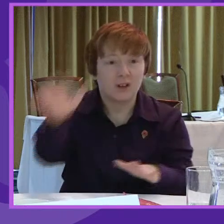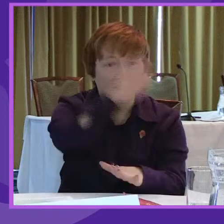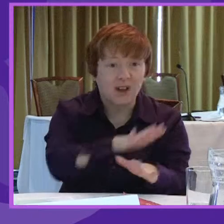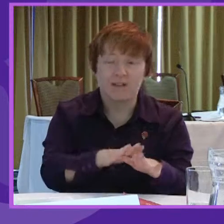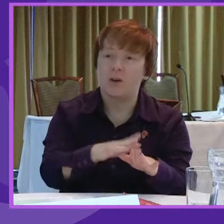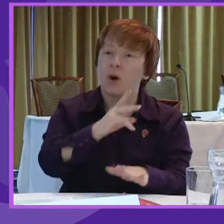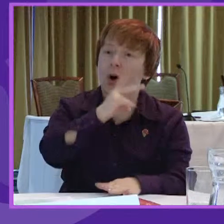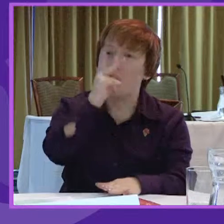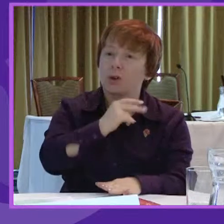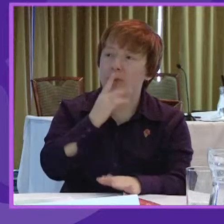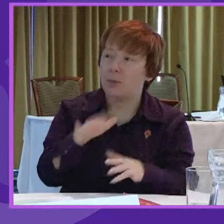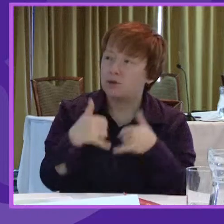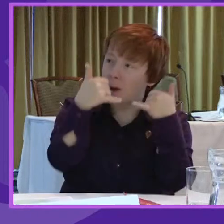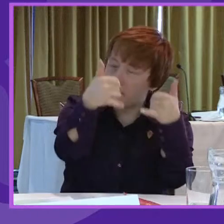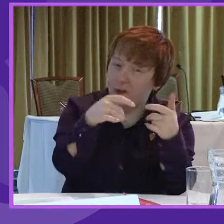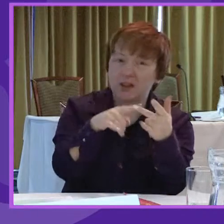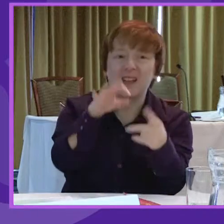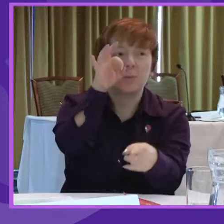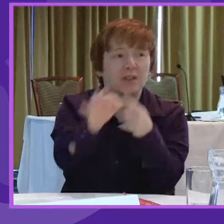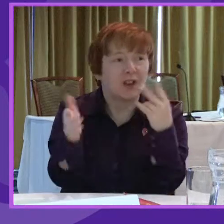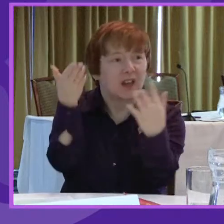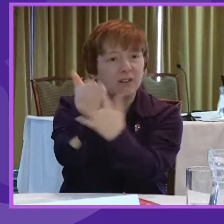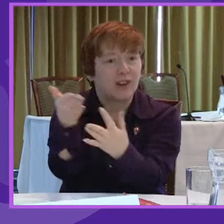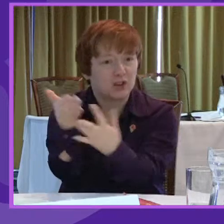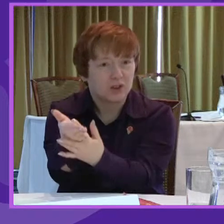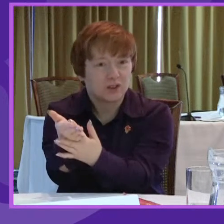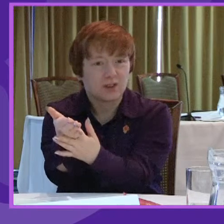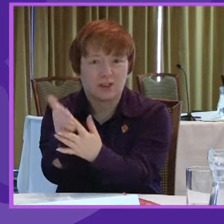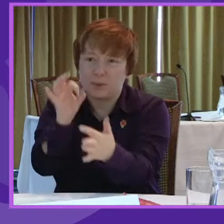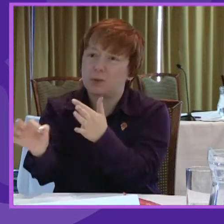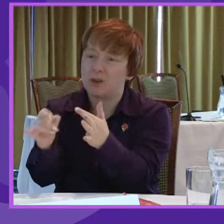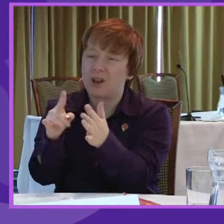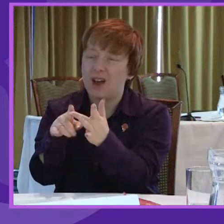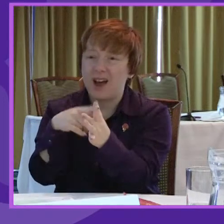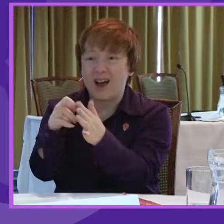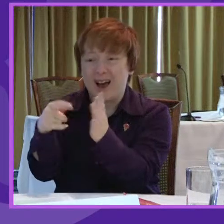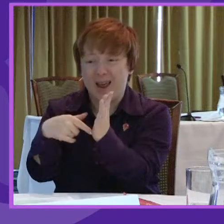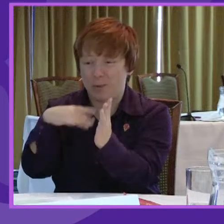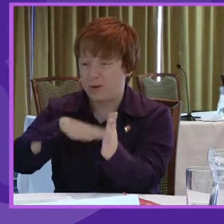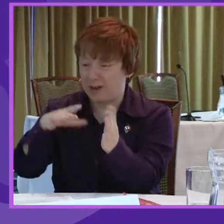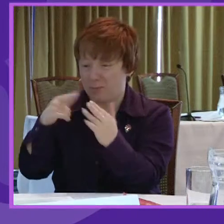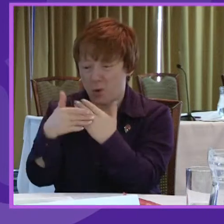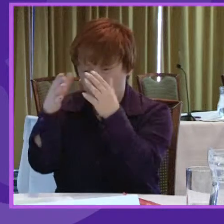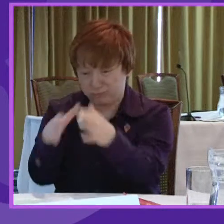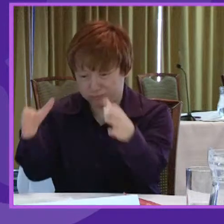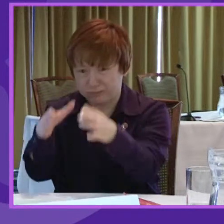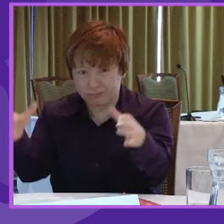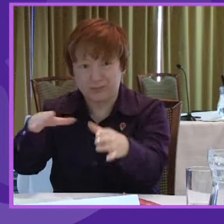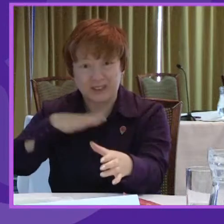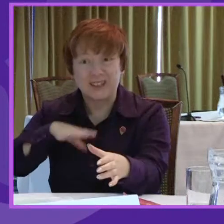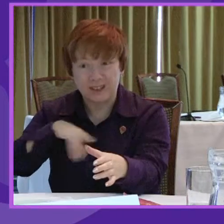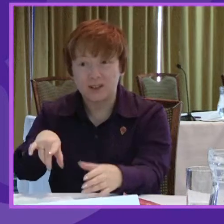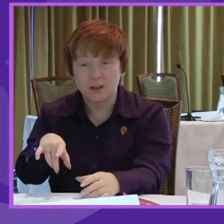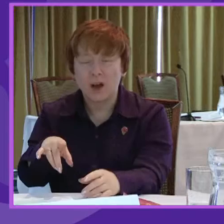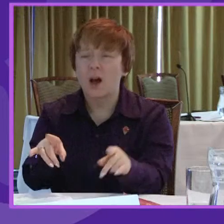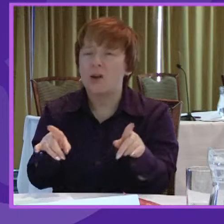specific interventions for older people, particularly within IAPT, but this really needs to be built on. And the consideration of those needs, it's that kind of